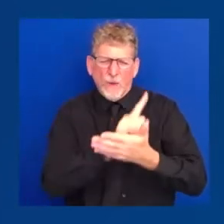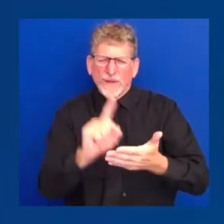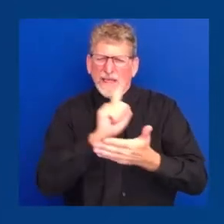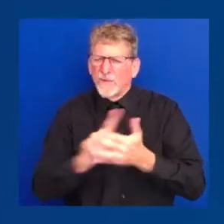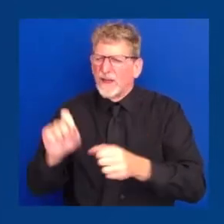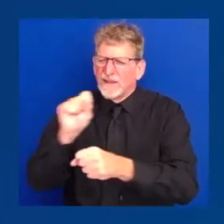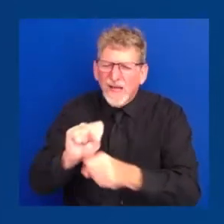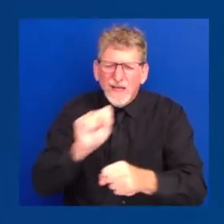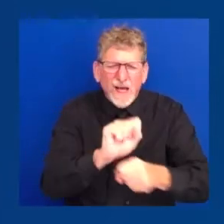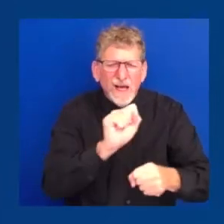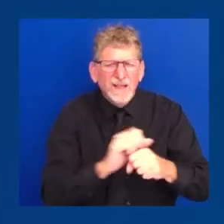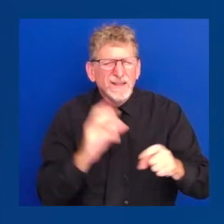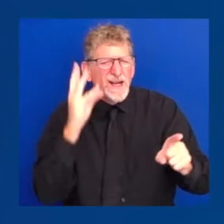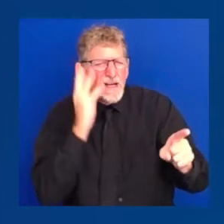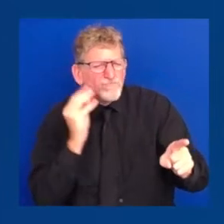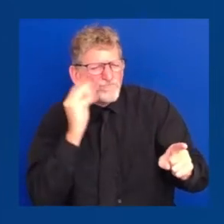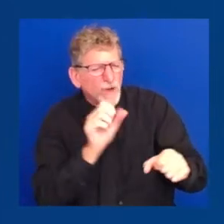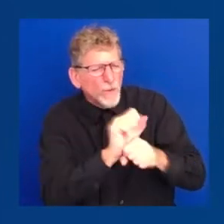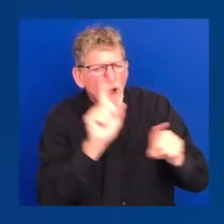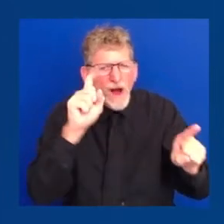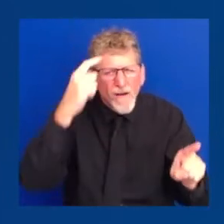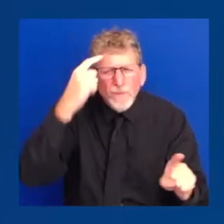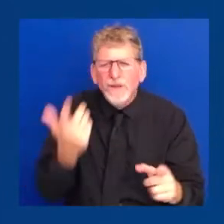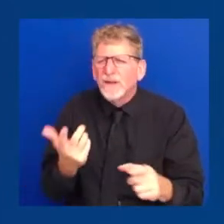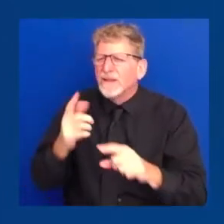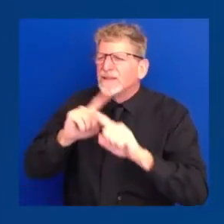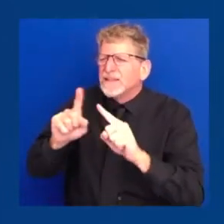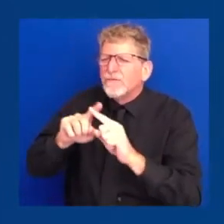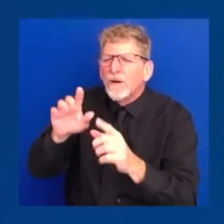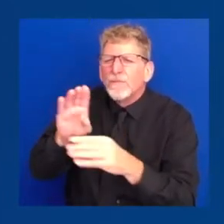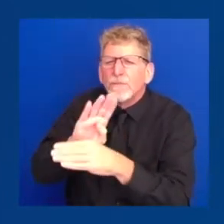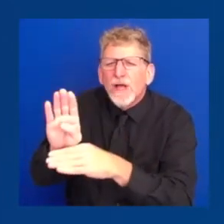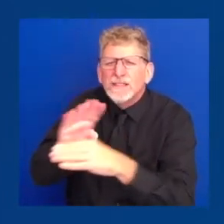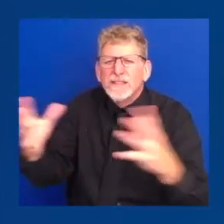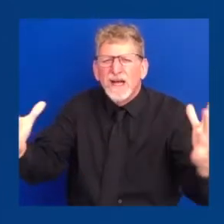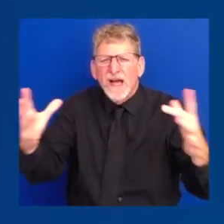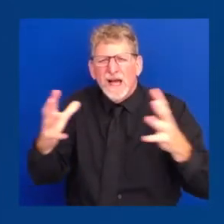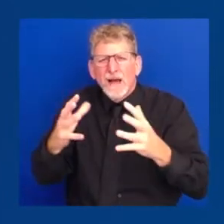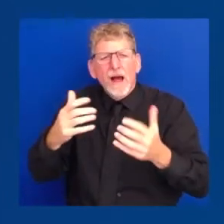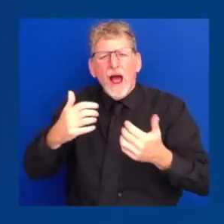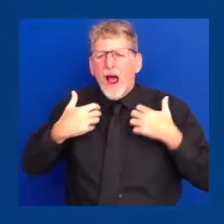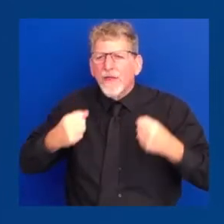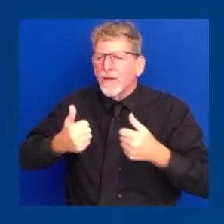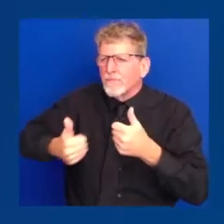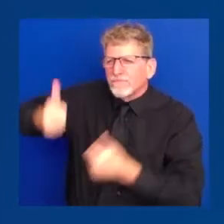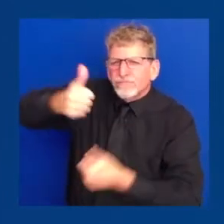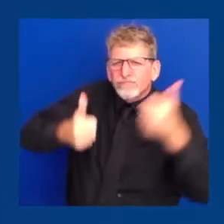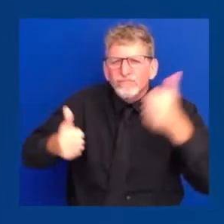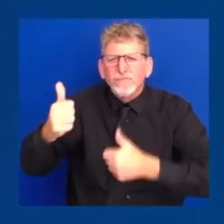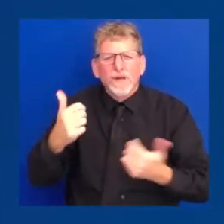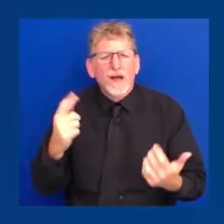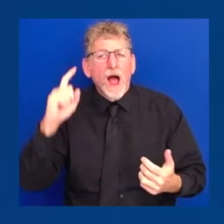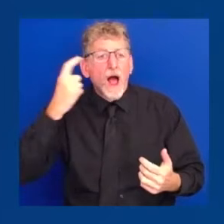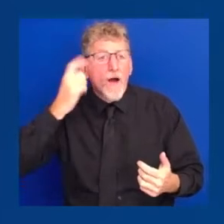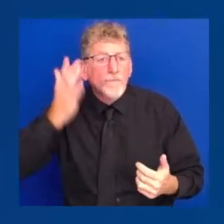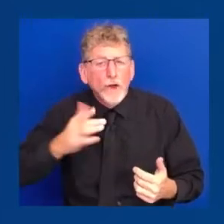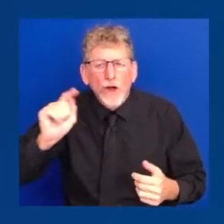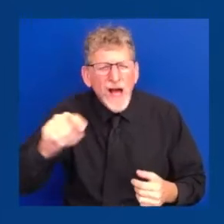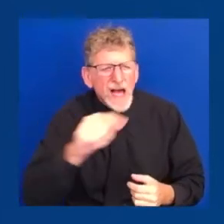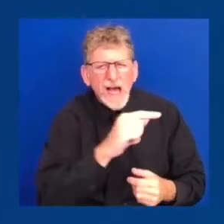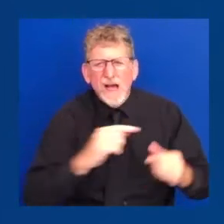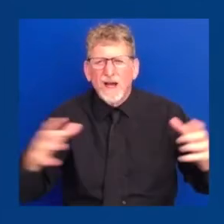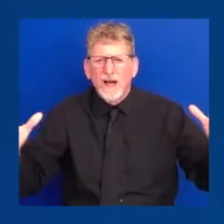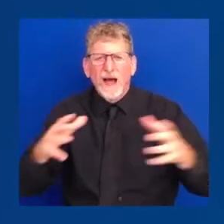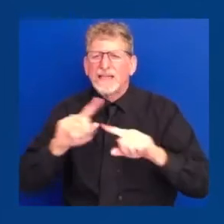leaders, governors, and partners across our federal agencies. We thank them for sharing their ideas